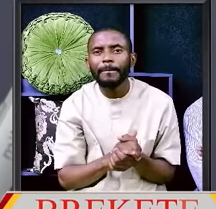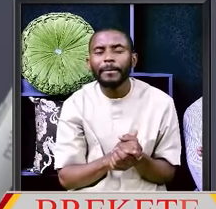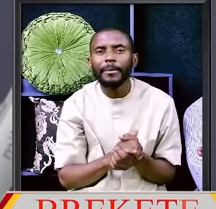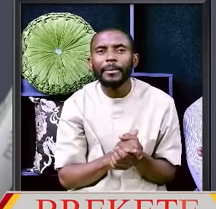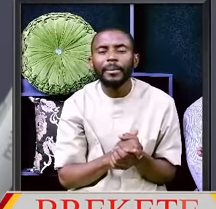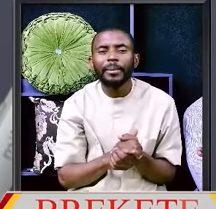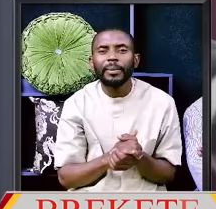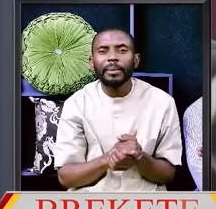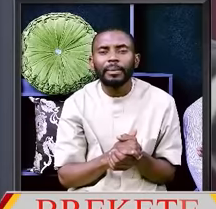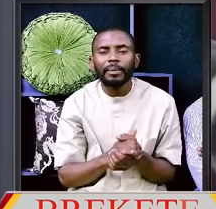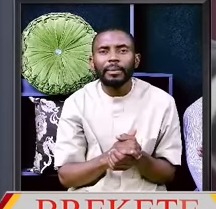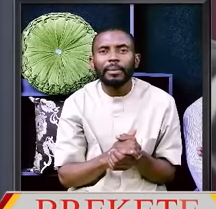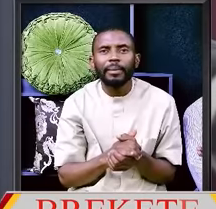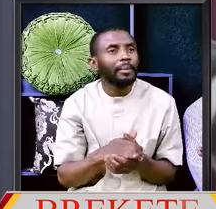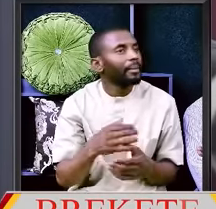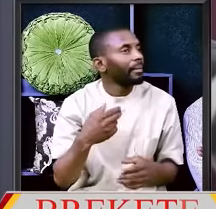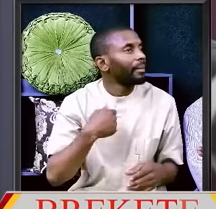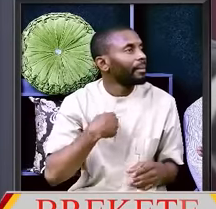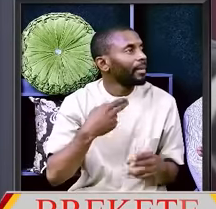My name is